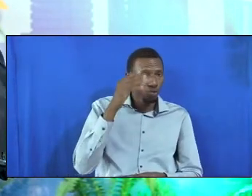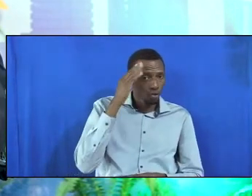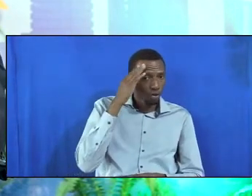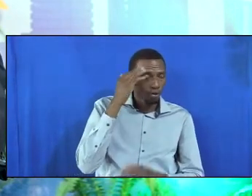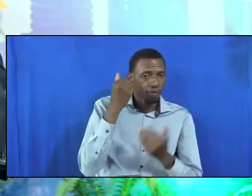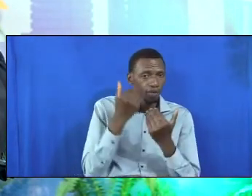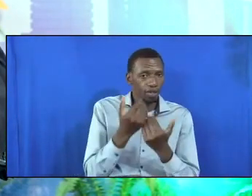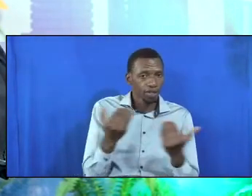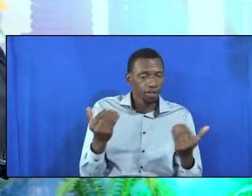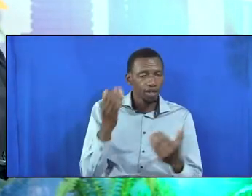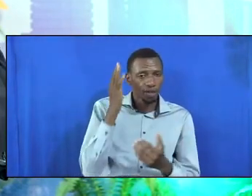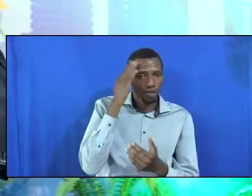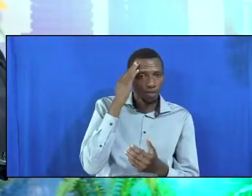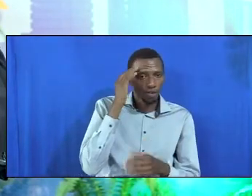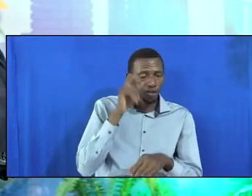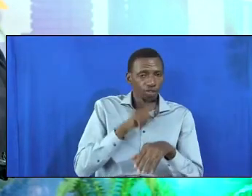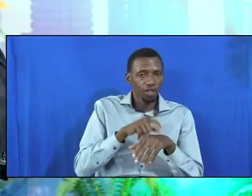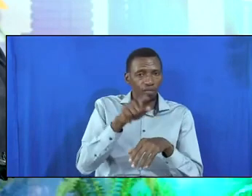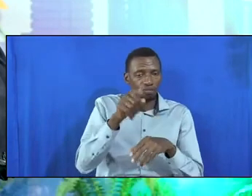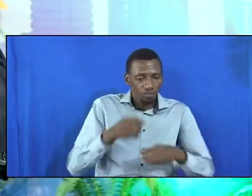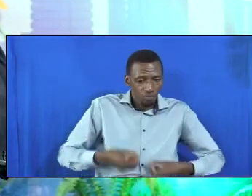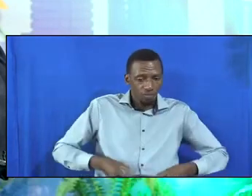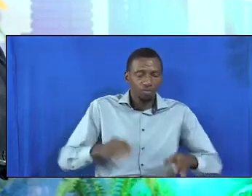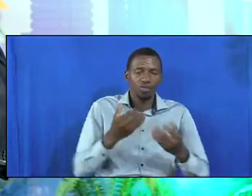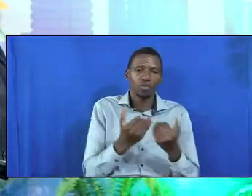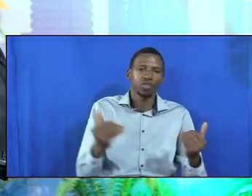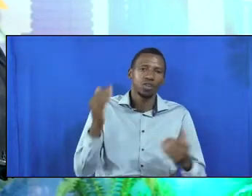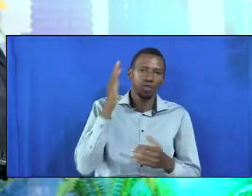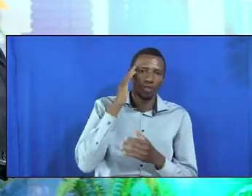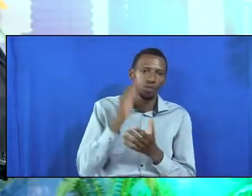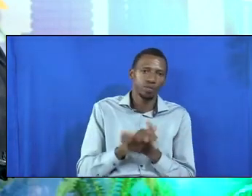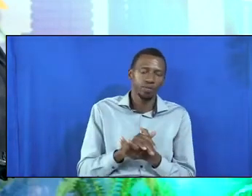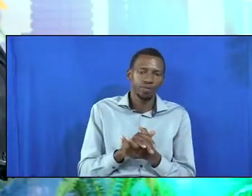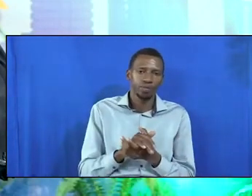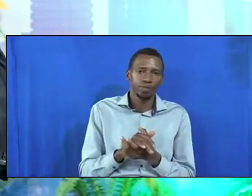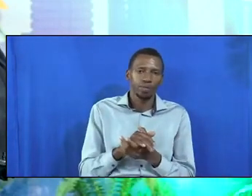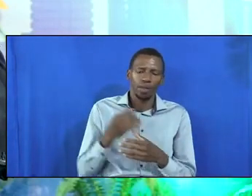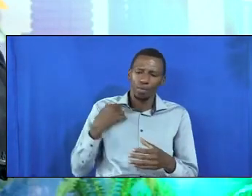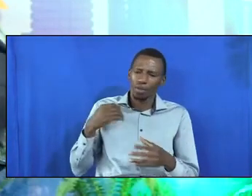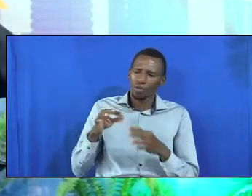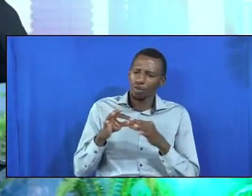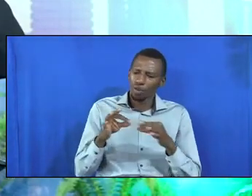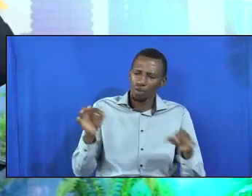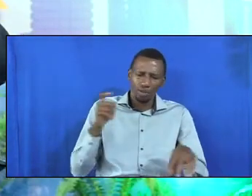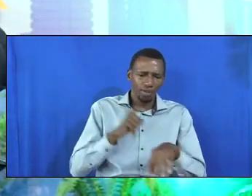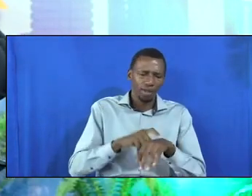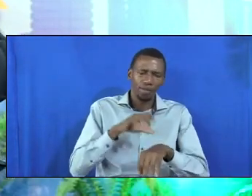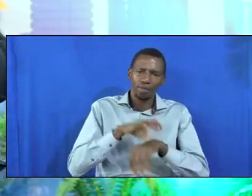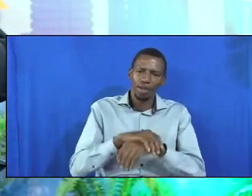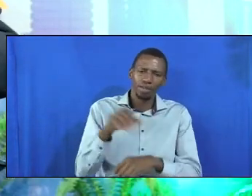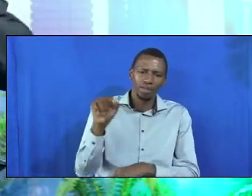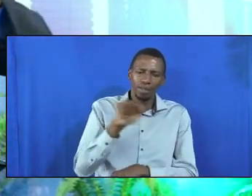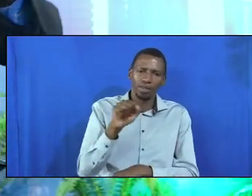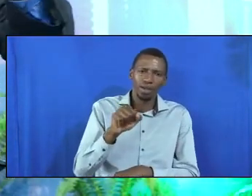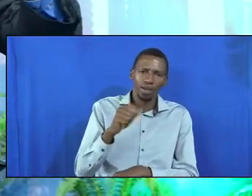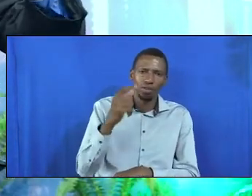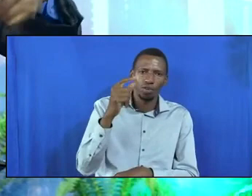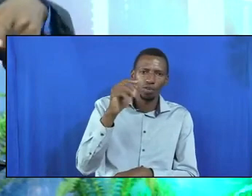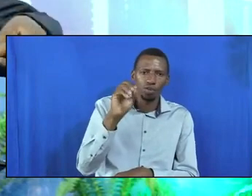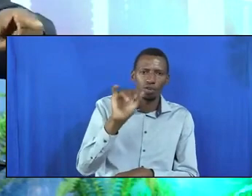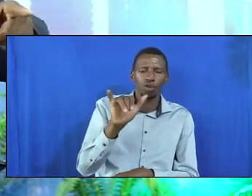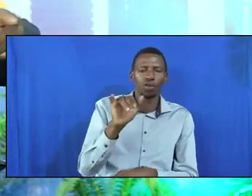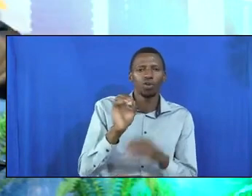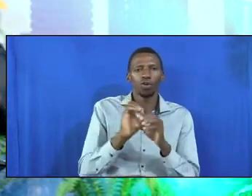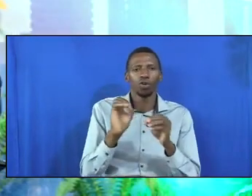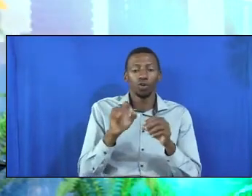you are broke, if you didn't know. So it has taken me so long, I've not got my car, because I want my car. This night I'm